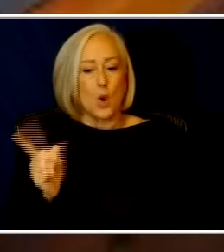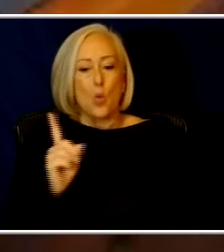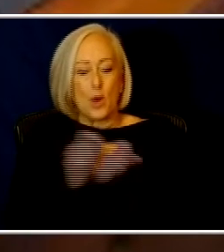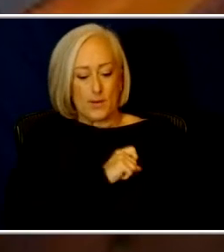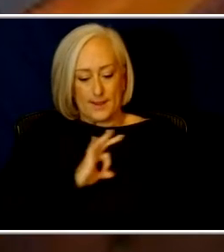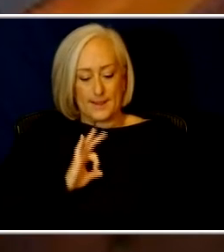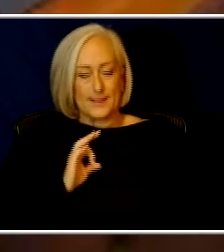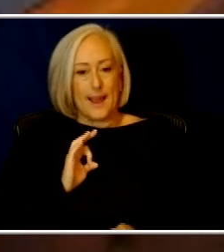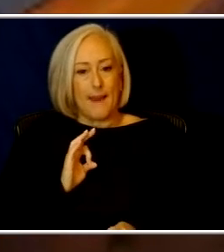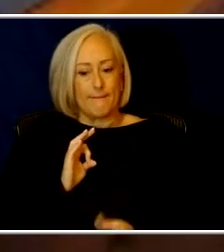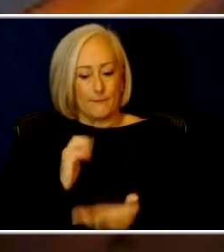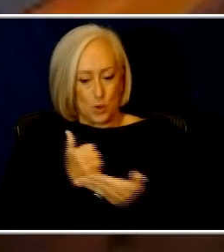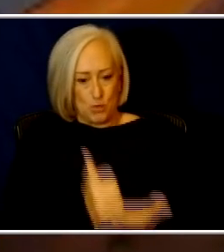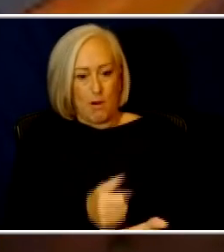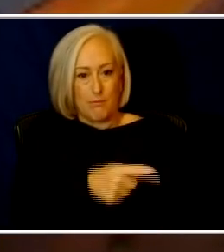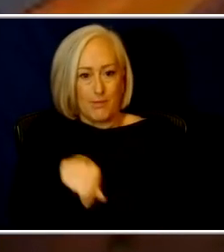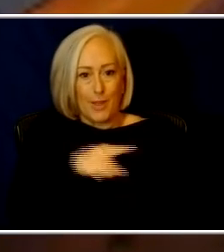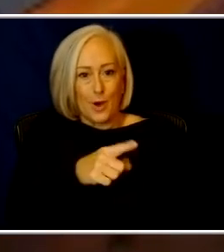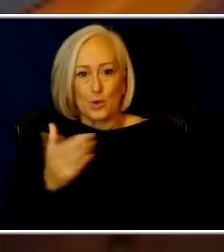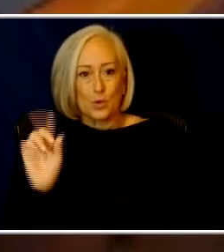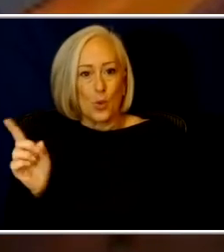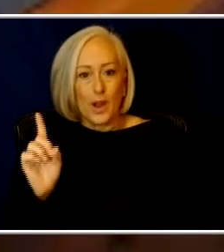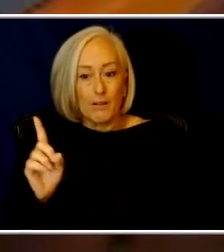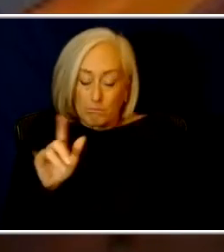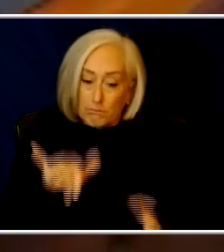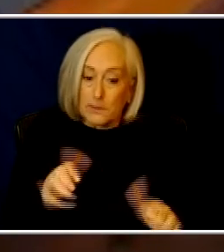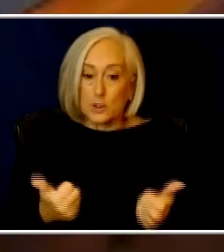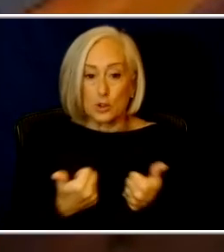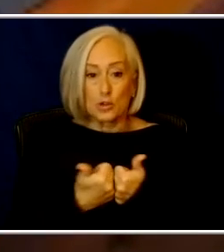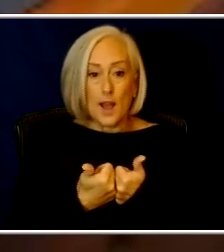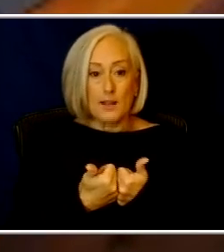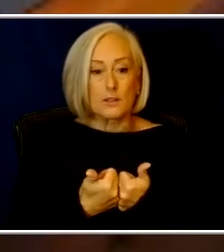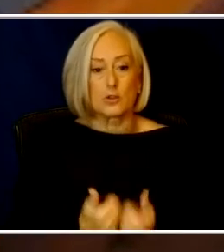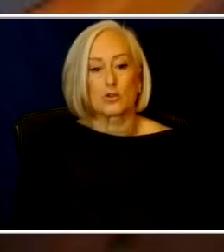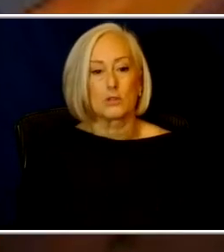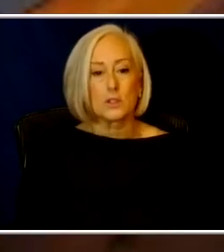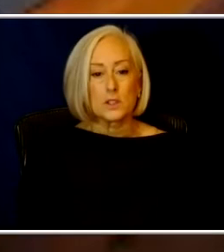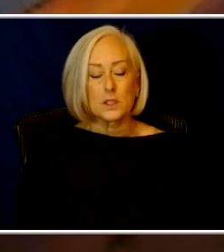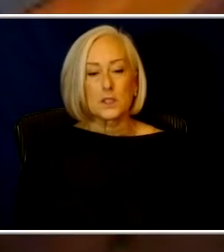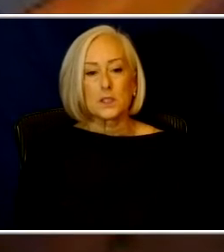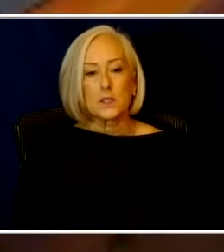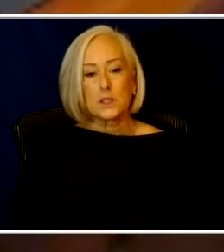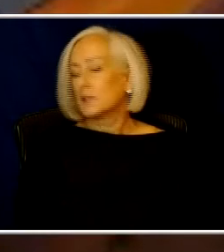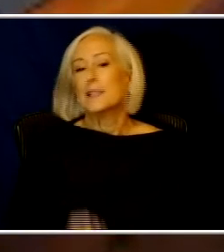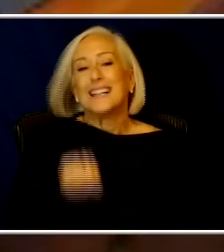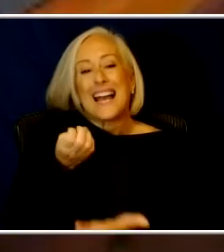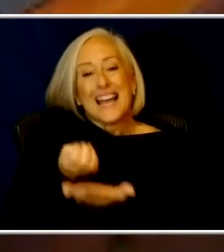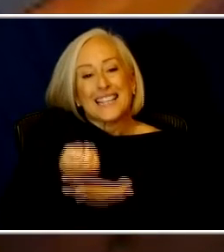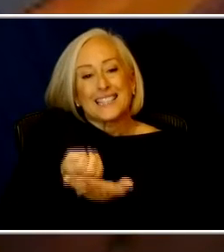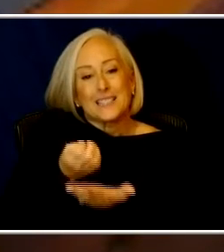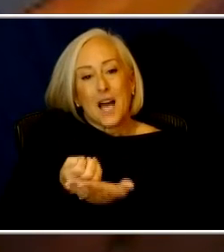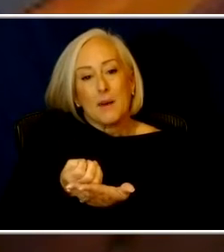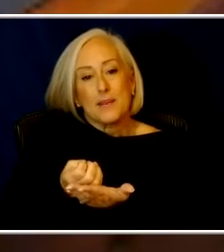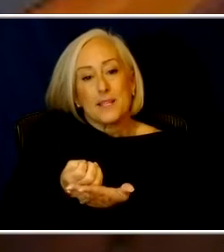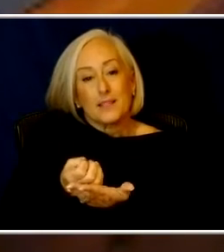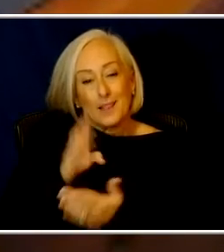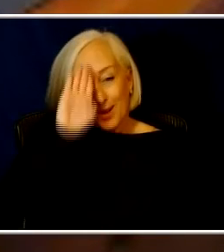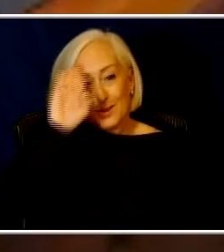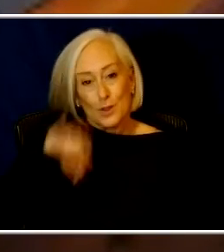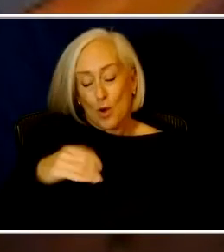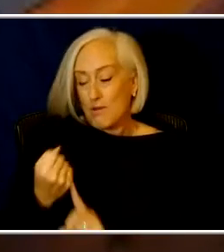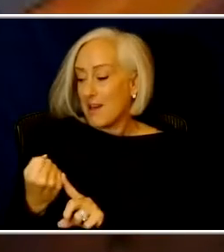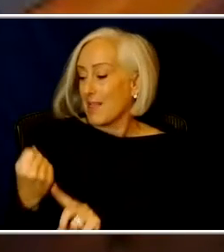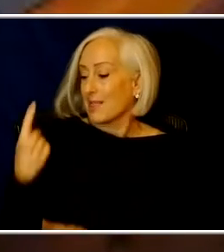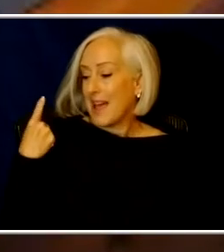continues to be a challenge. I do want to mention, in terms of the economics, I think people are aware that last year that over half the hospitals in